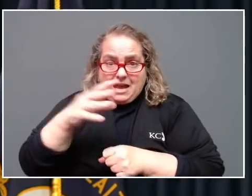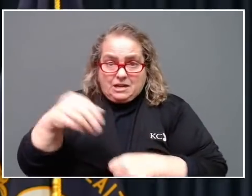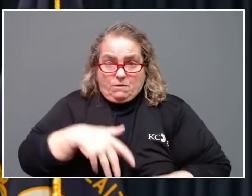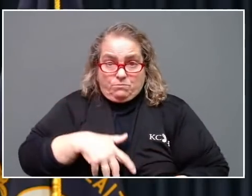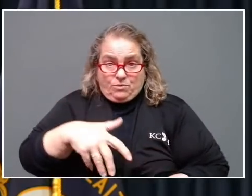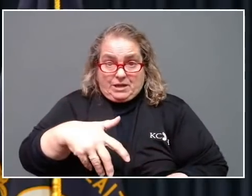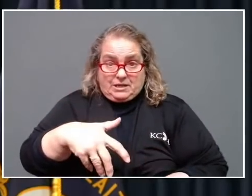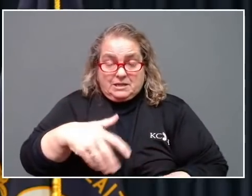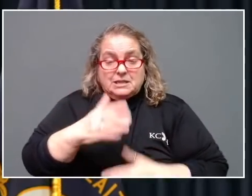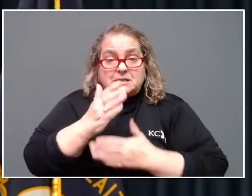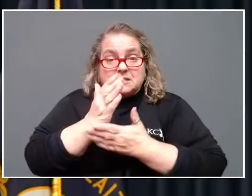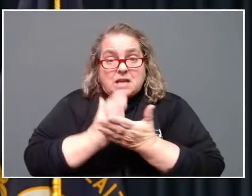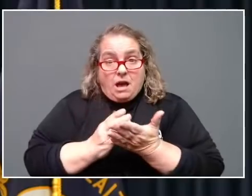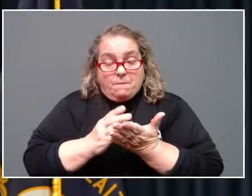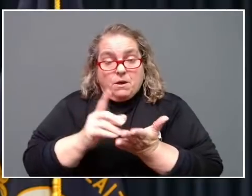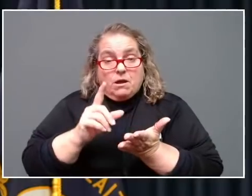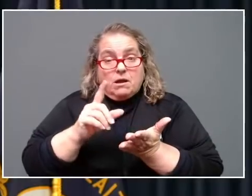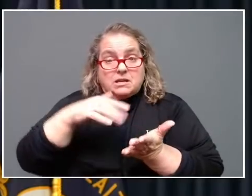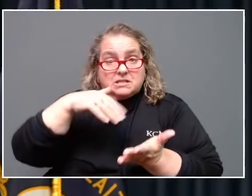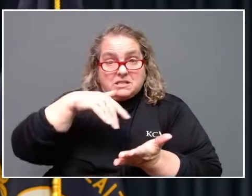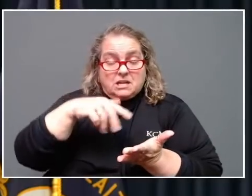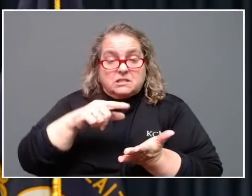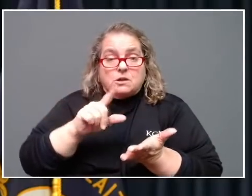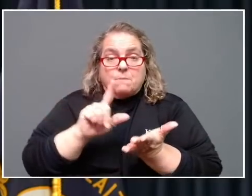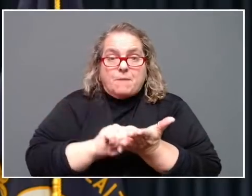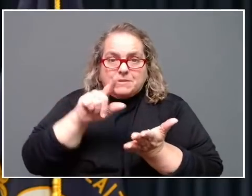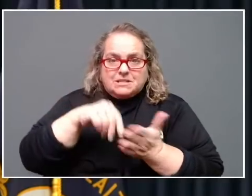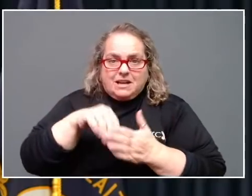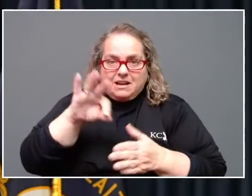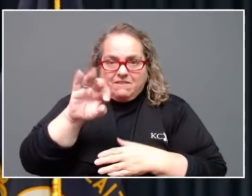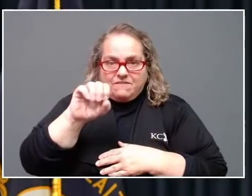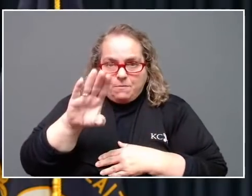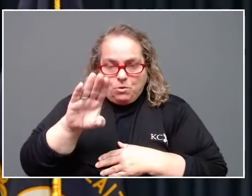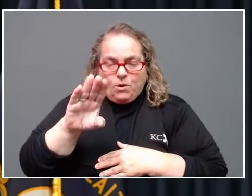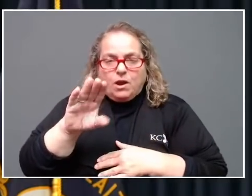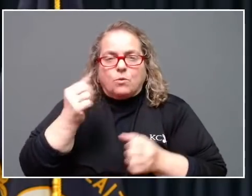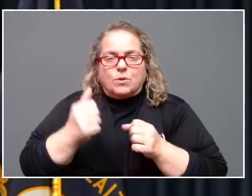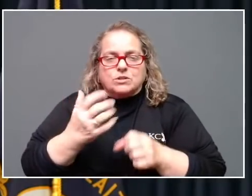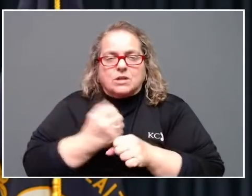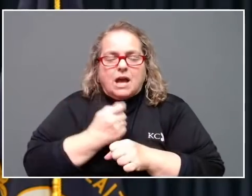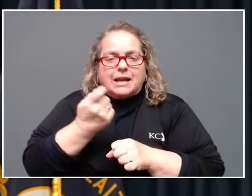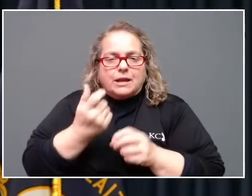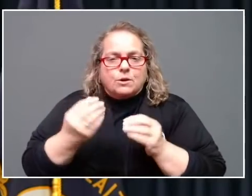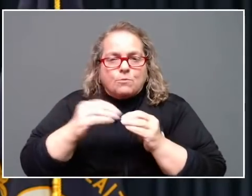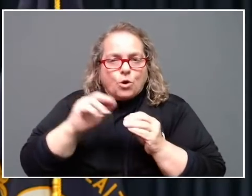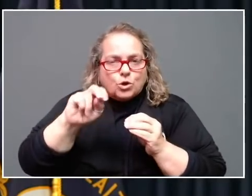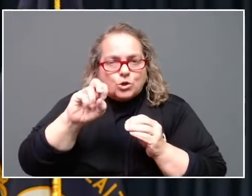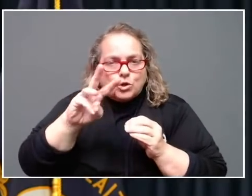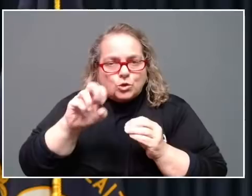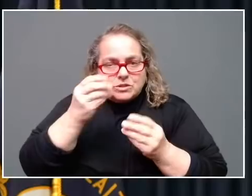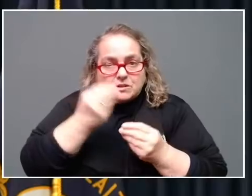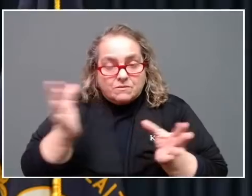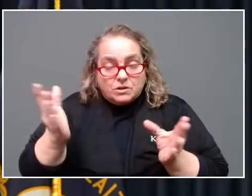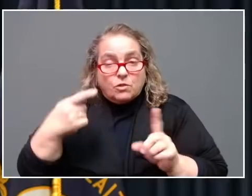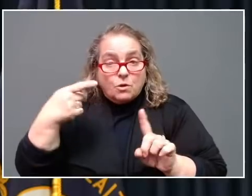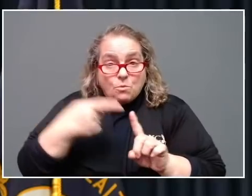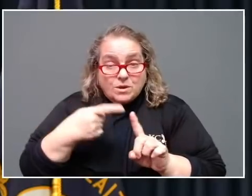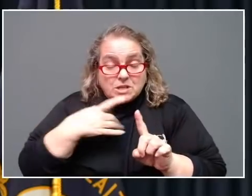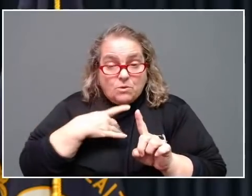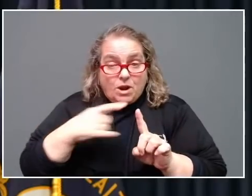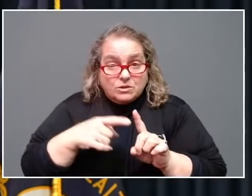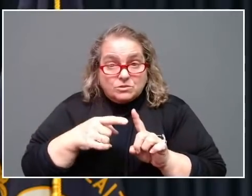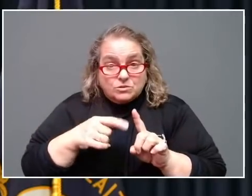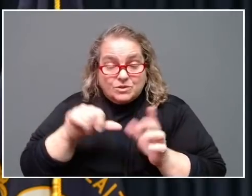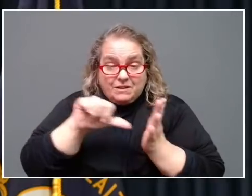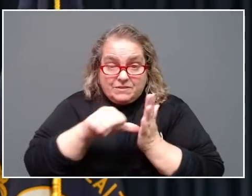published in February, and I think this has resulted in some additional news coverage. The points I'd like to emphasize, first of all, is